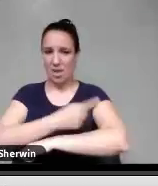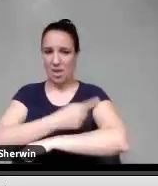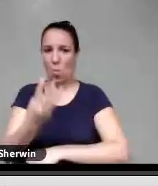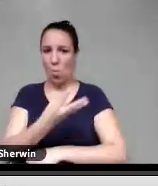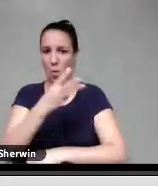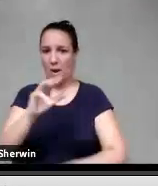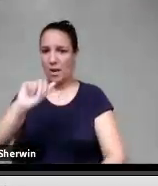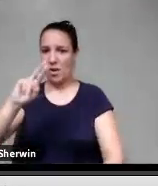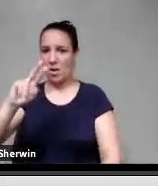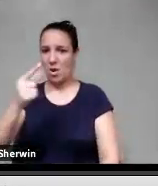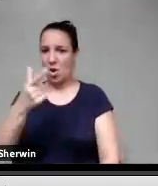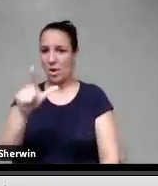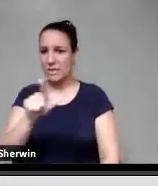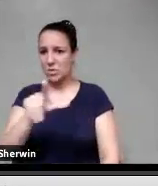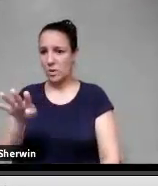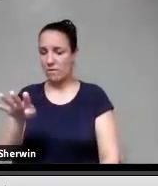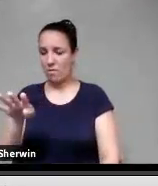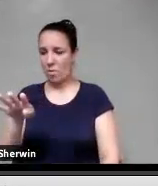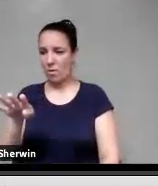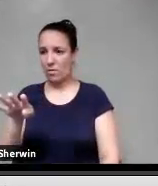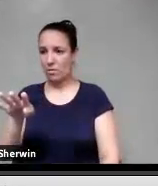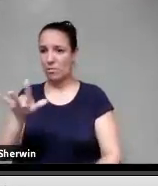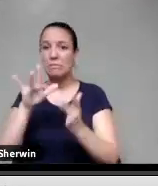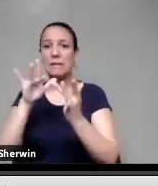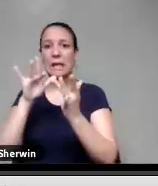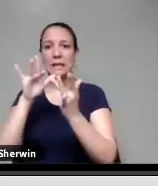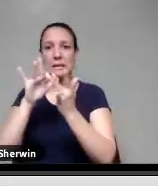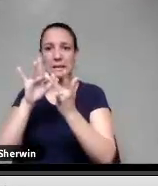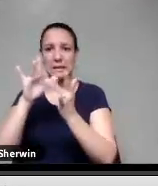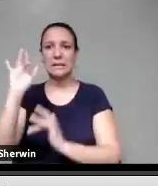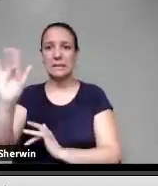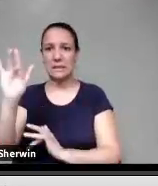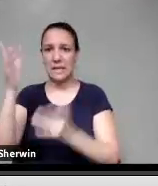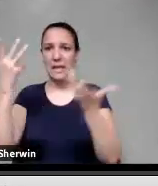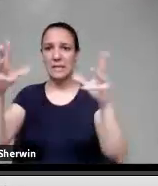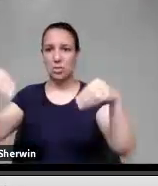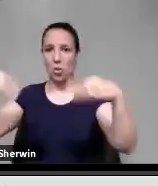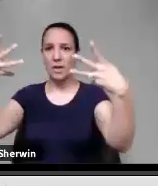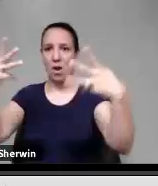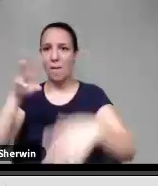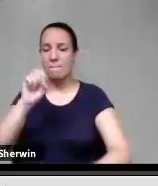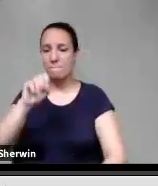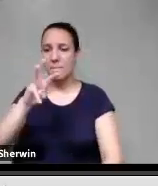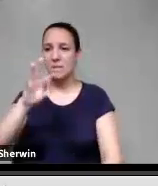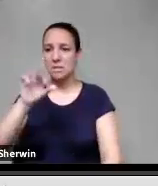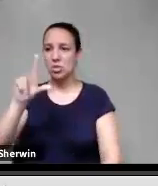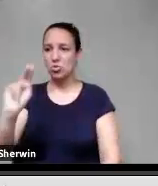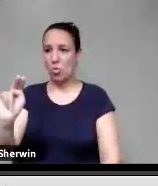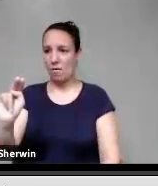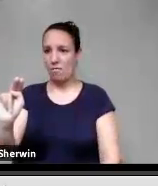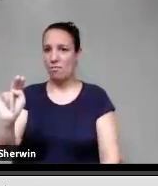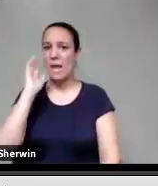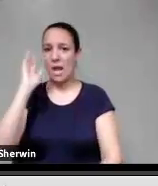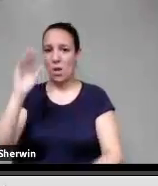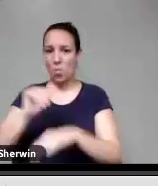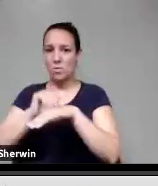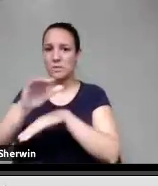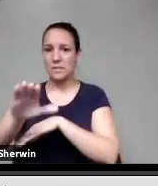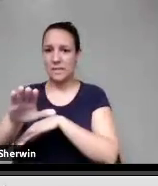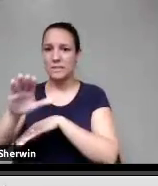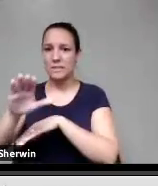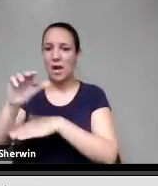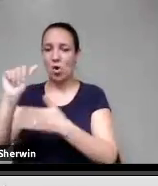24th. The link is up on the Swiftland calendar for you to register, and an agenda will be sent out hopefully in the next couple of